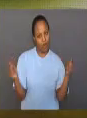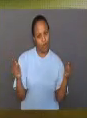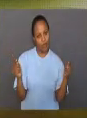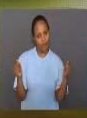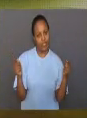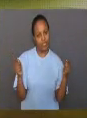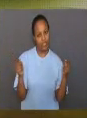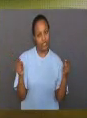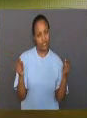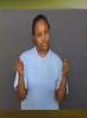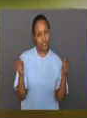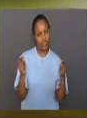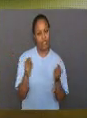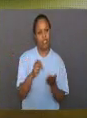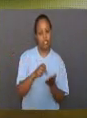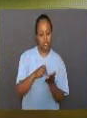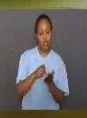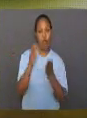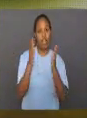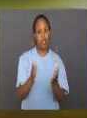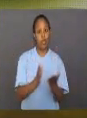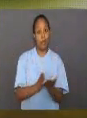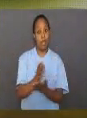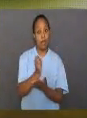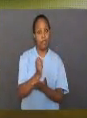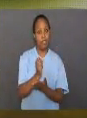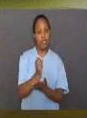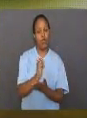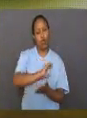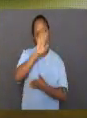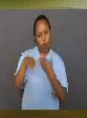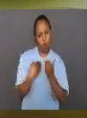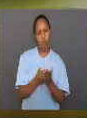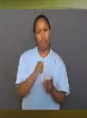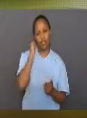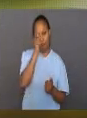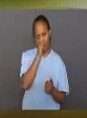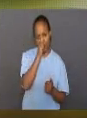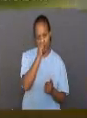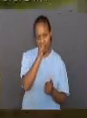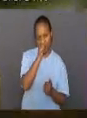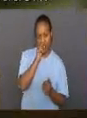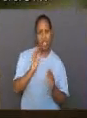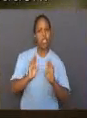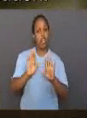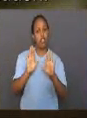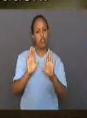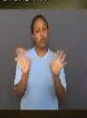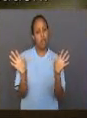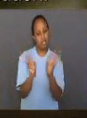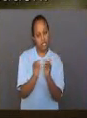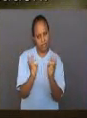In terms of democratic rights, all Ethiopians have the right to